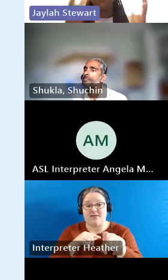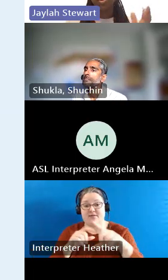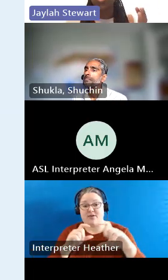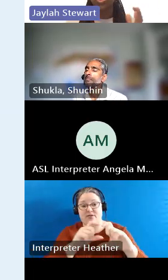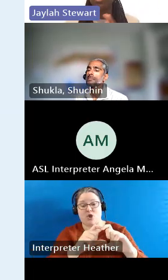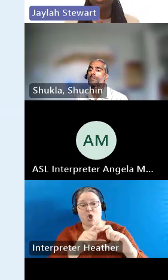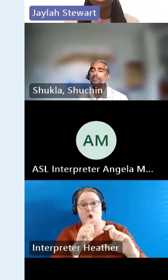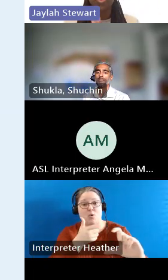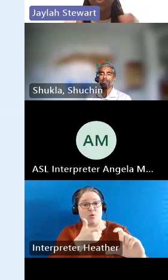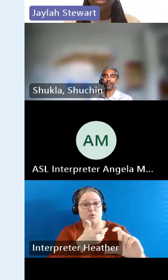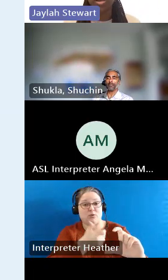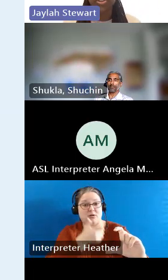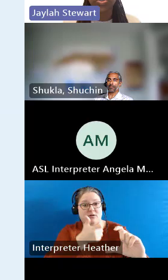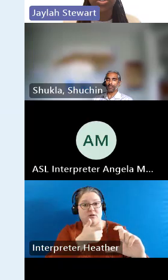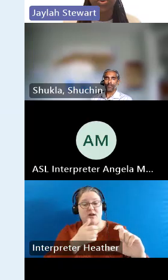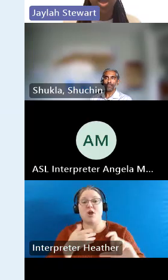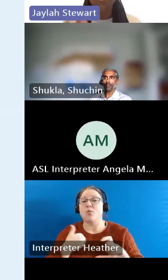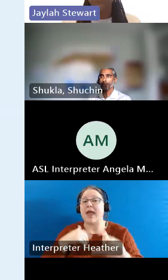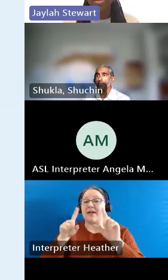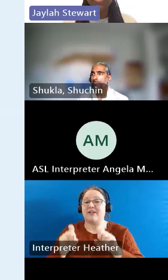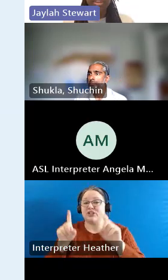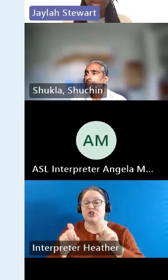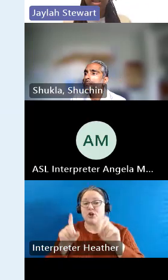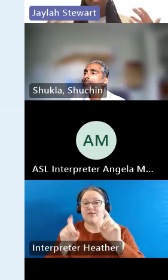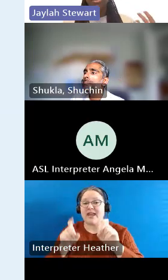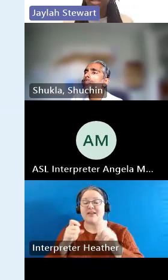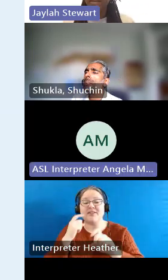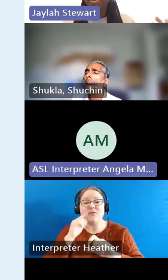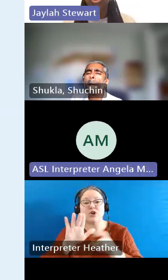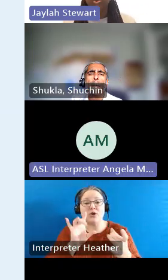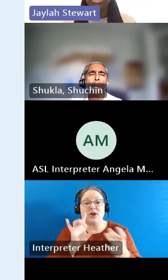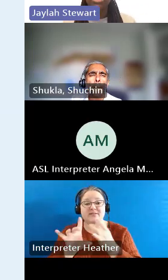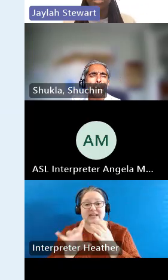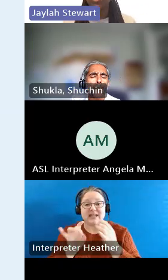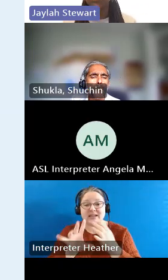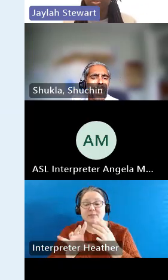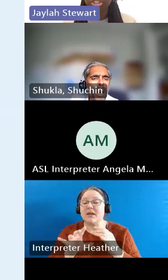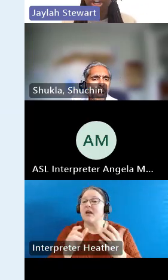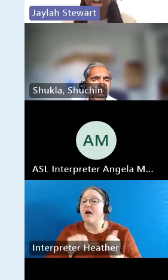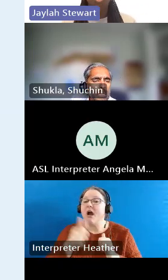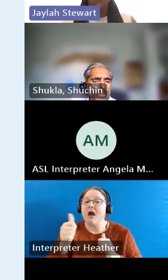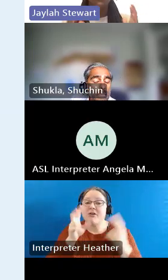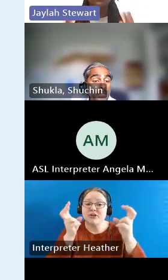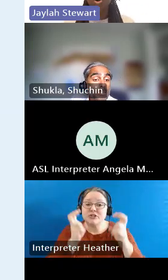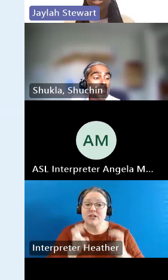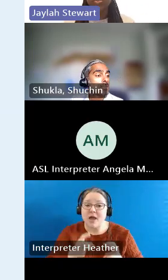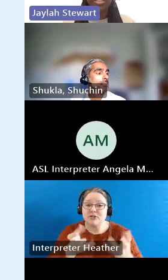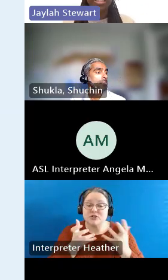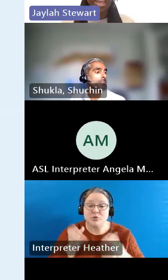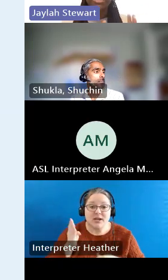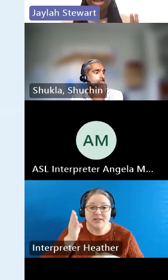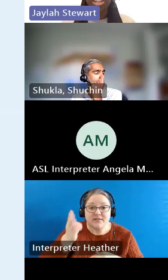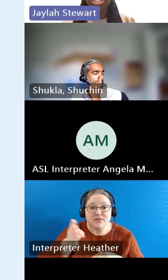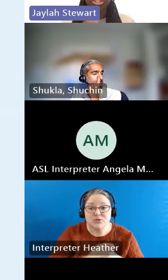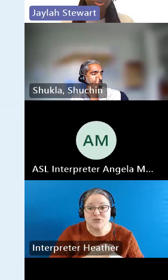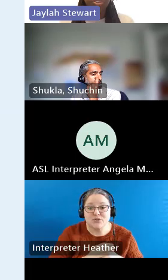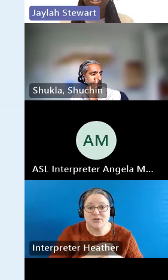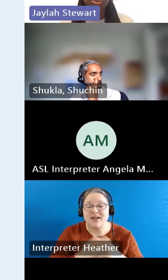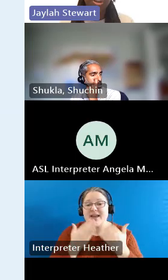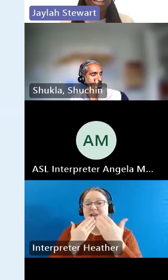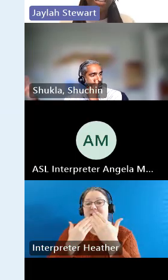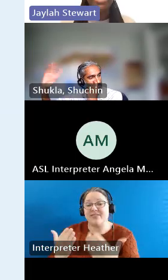post webinar survey. We'd love for you to provide feedback about topics you'd want to see in the future. We, of course, want to thank